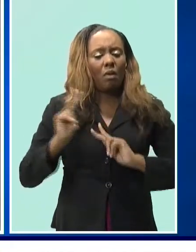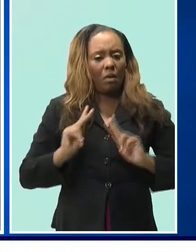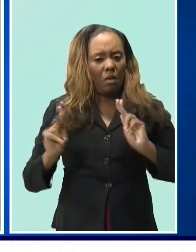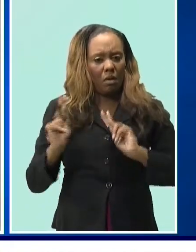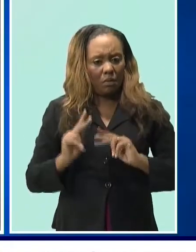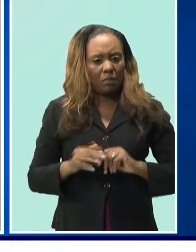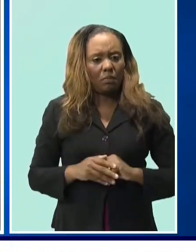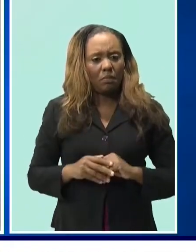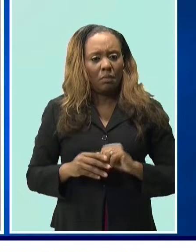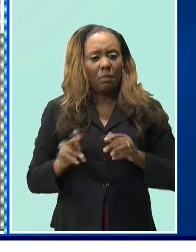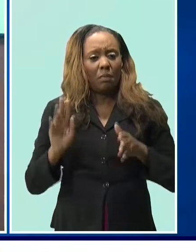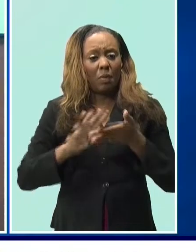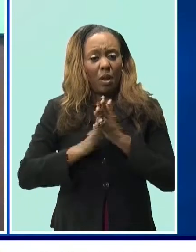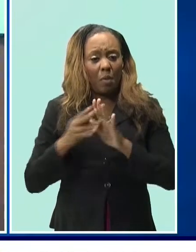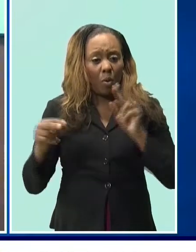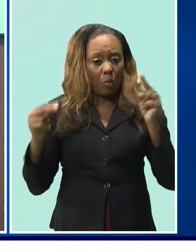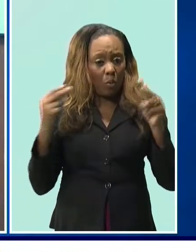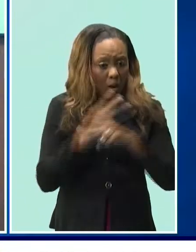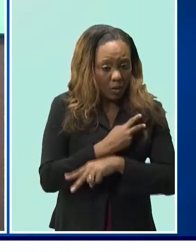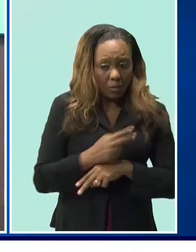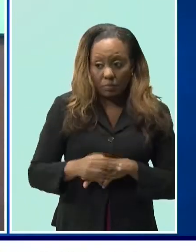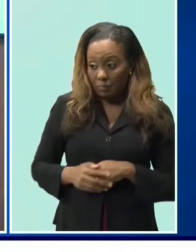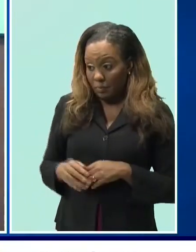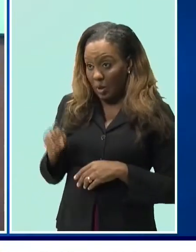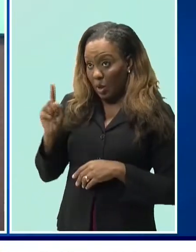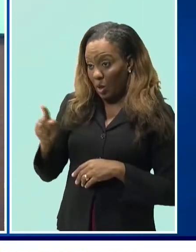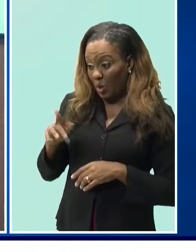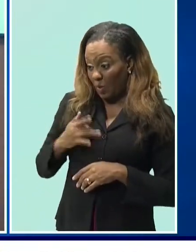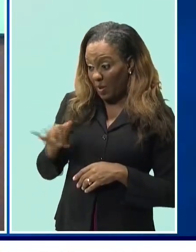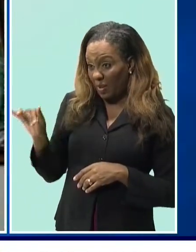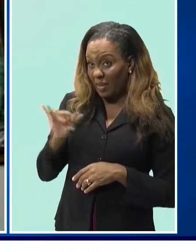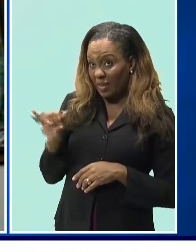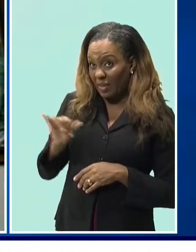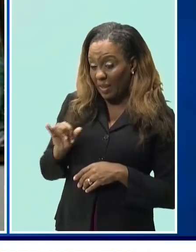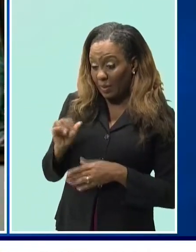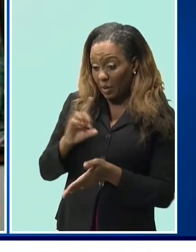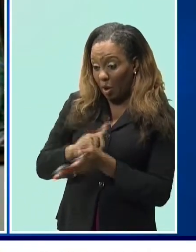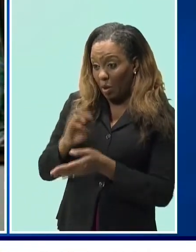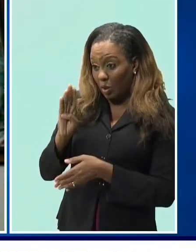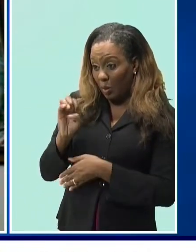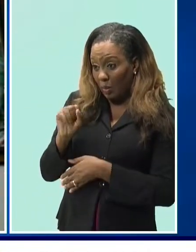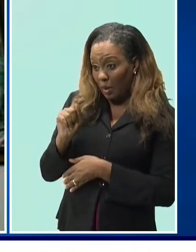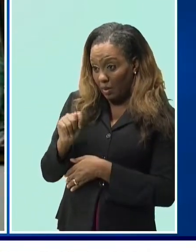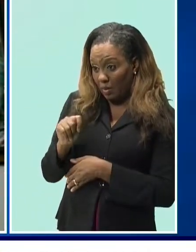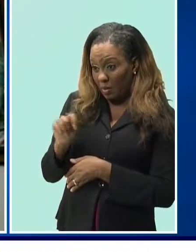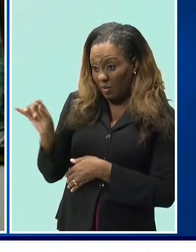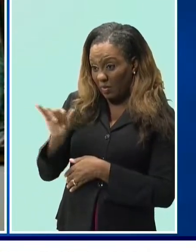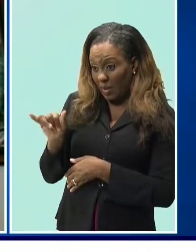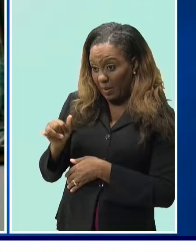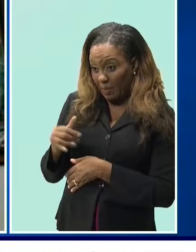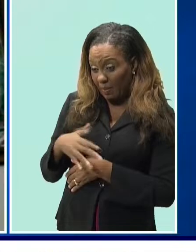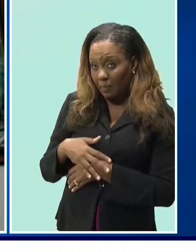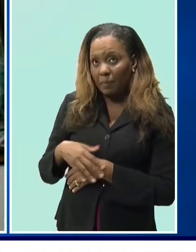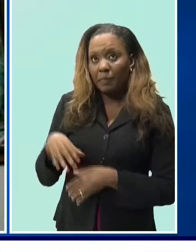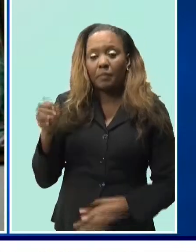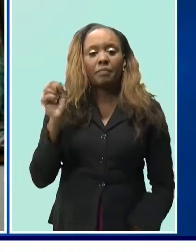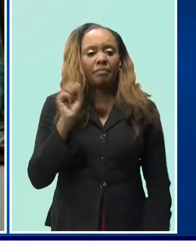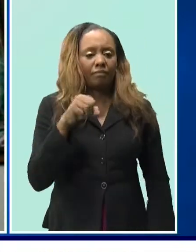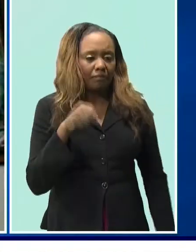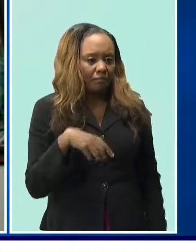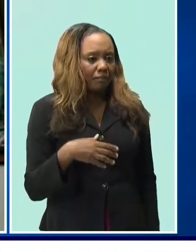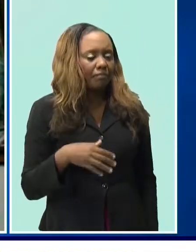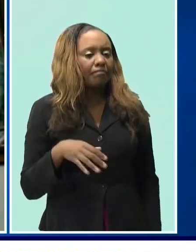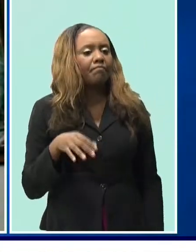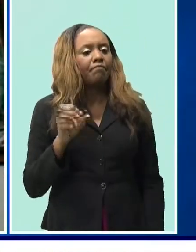right. Mr. Carter, is your assessment similar to or different to what Dr. Best said? Yes, a similar